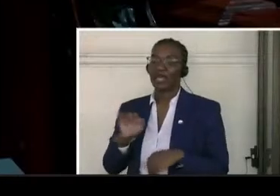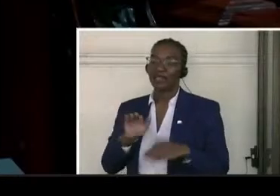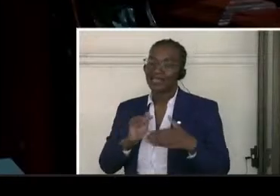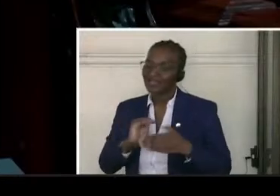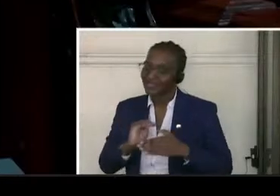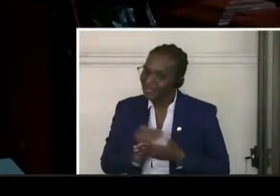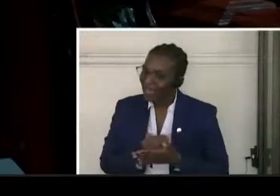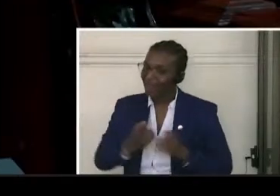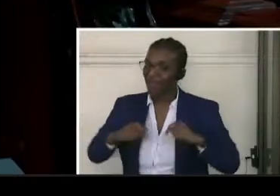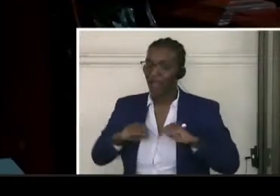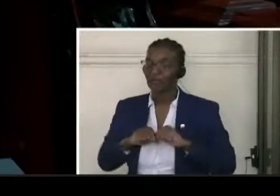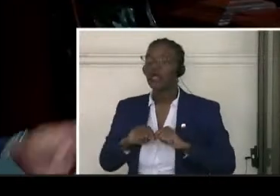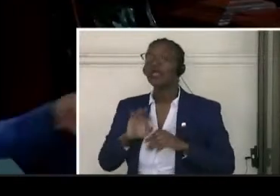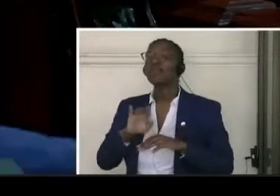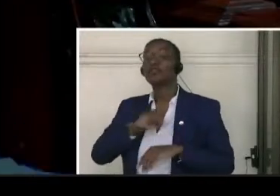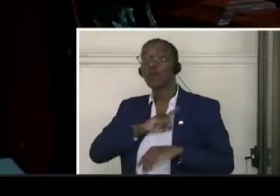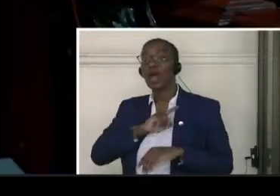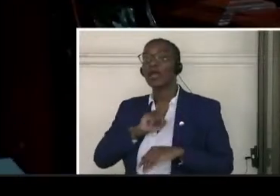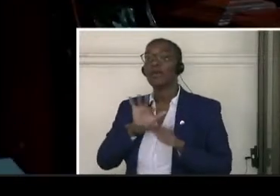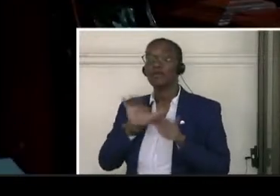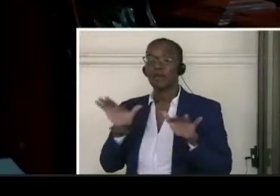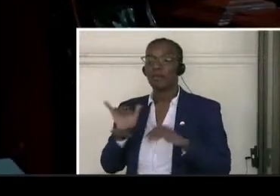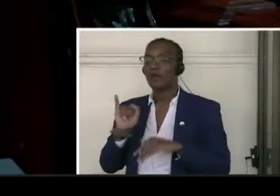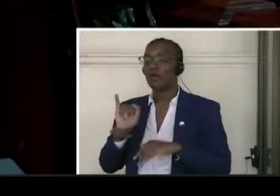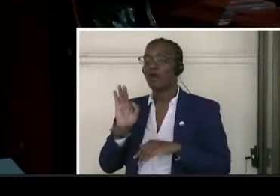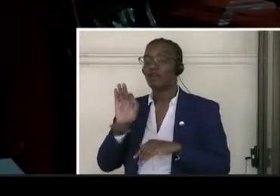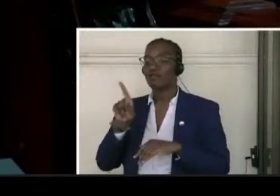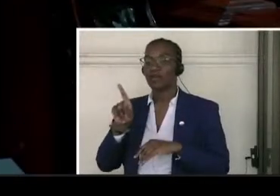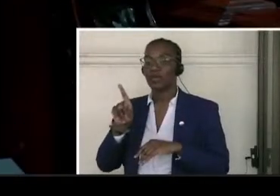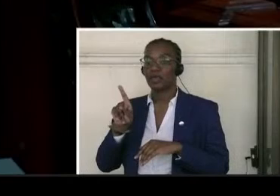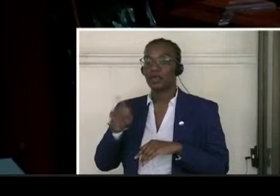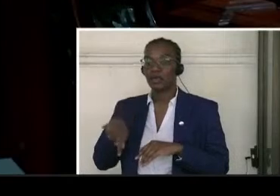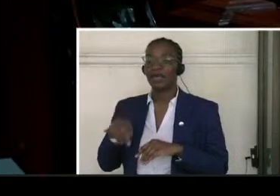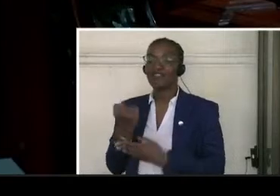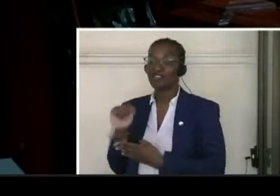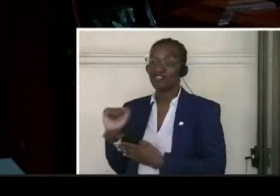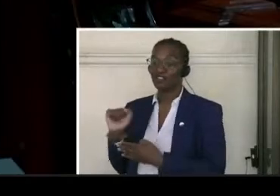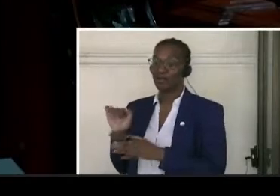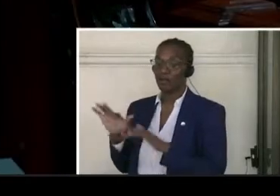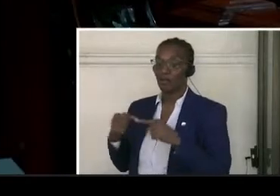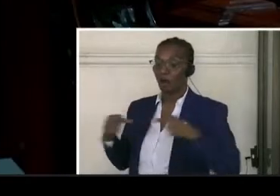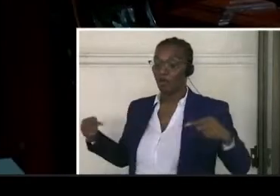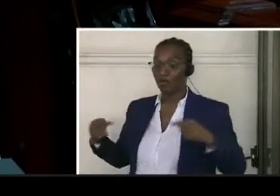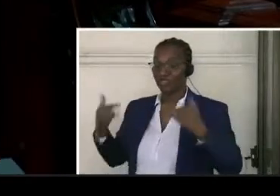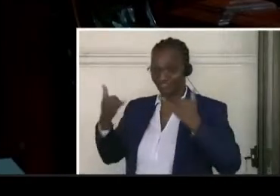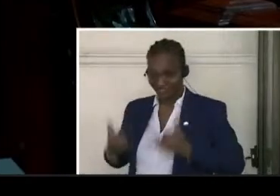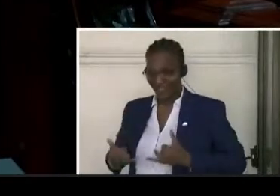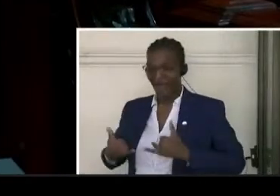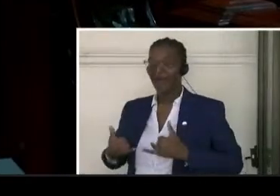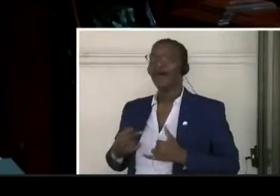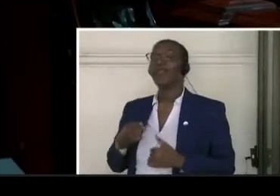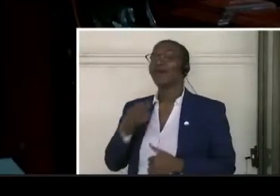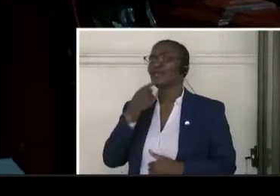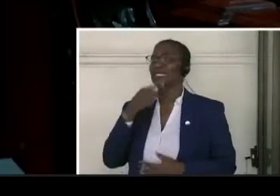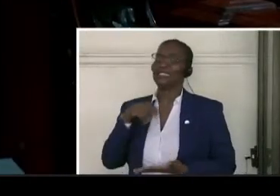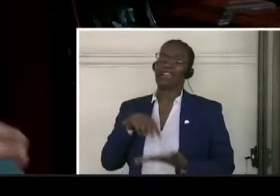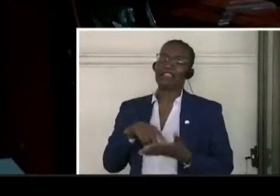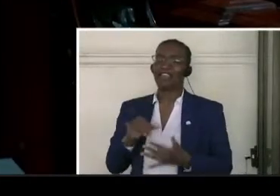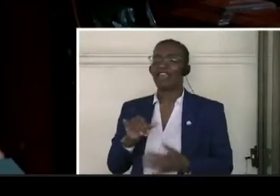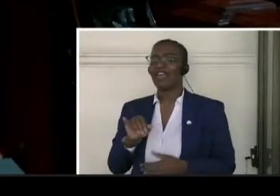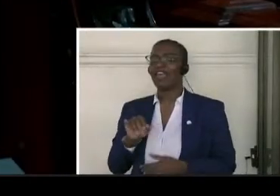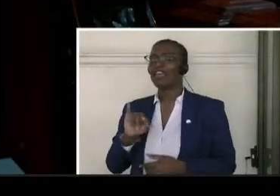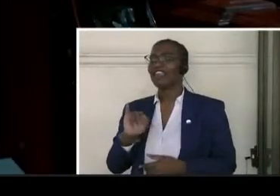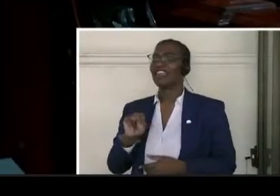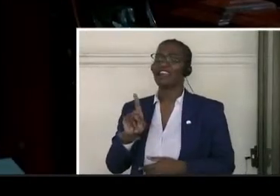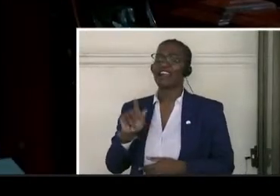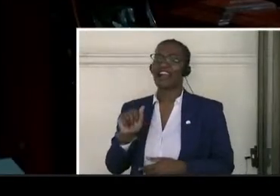people rejected IFP. That's why today they are just an opposition party. So we can't just come here and grandstand senze ngathi inkatha